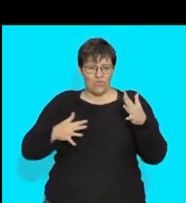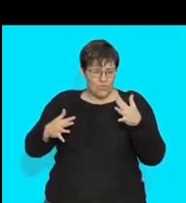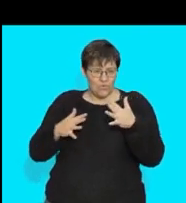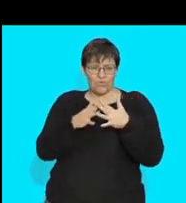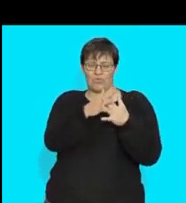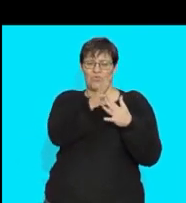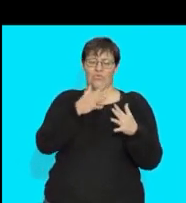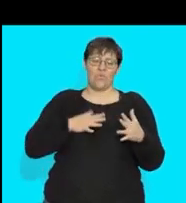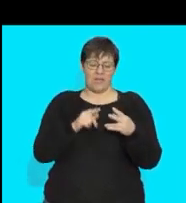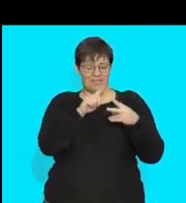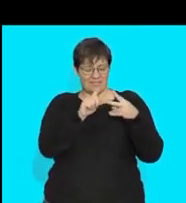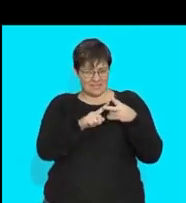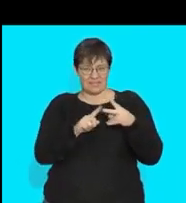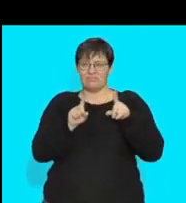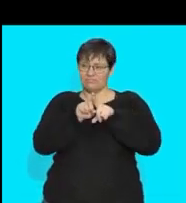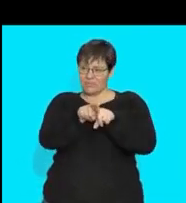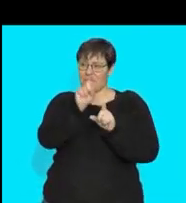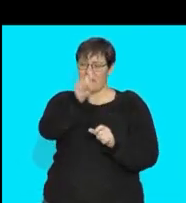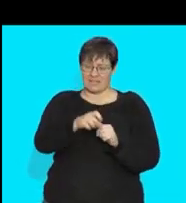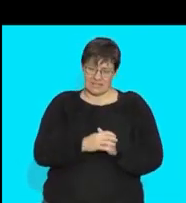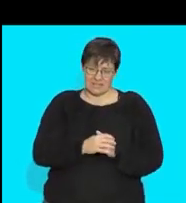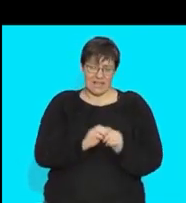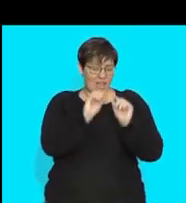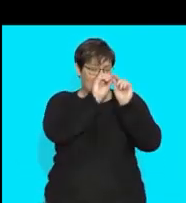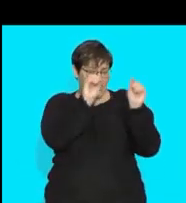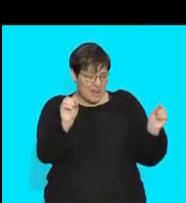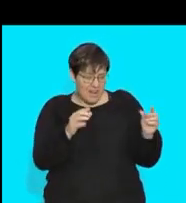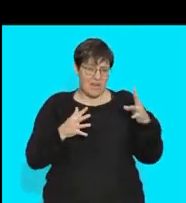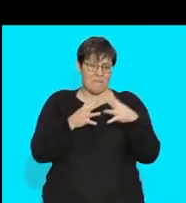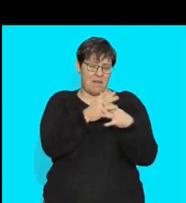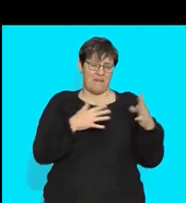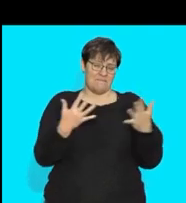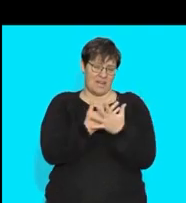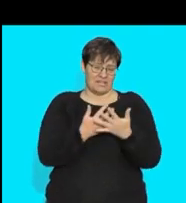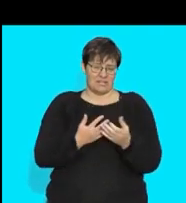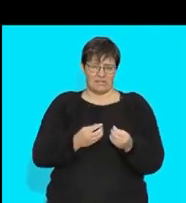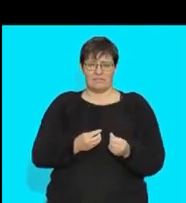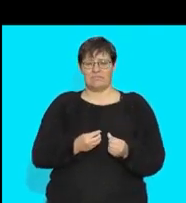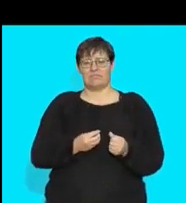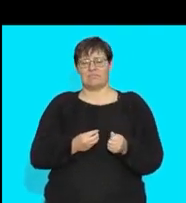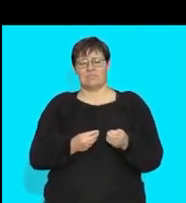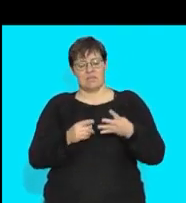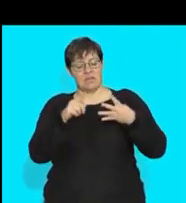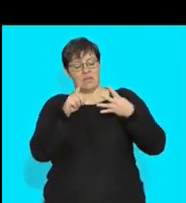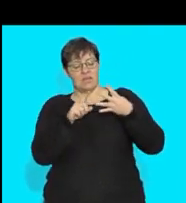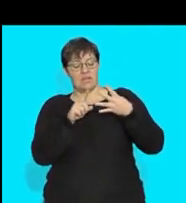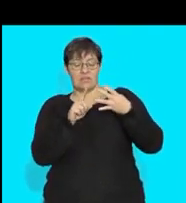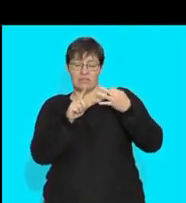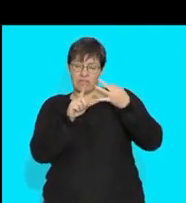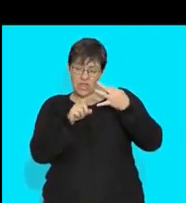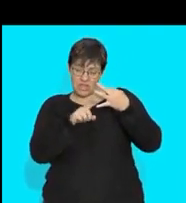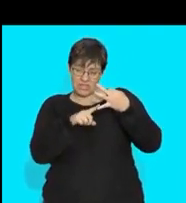those two things to go hand in hand, passing through quickly. the surface must be moist. And